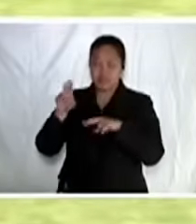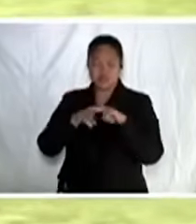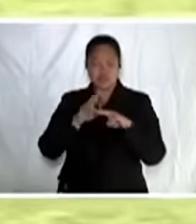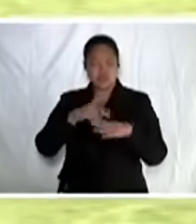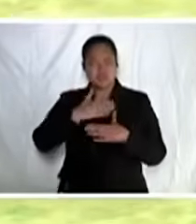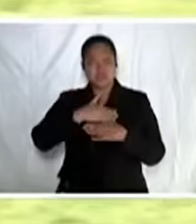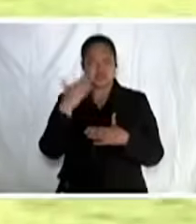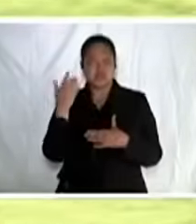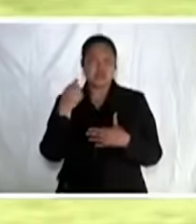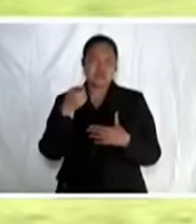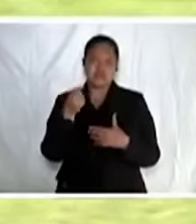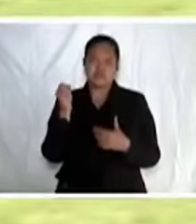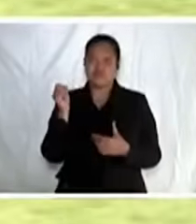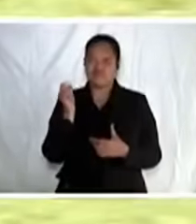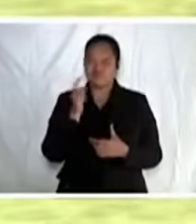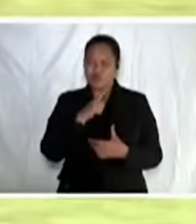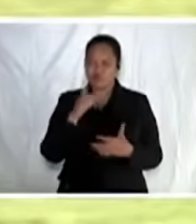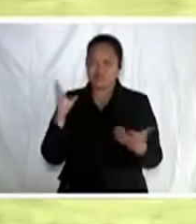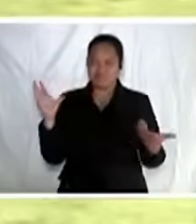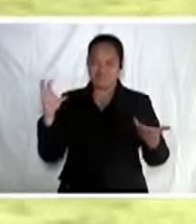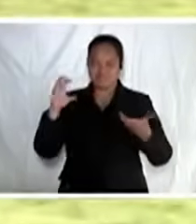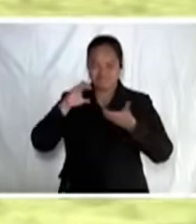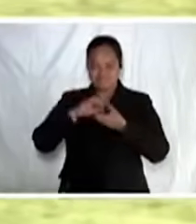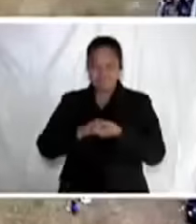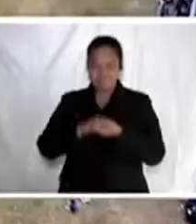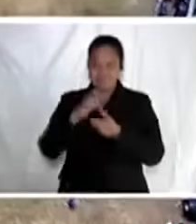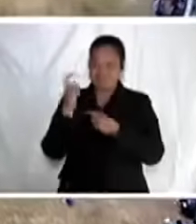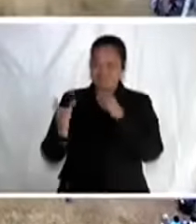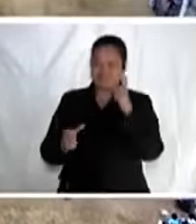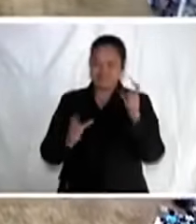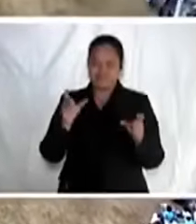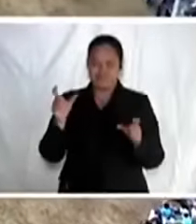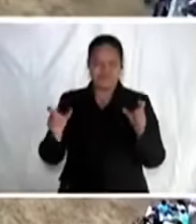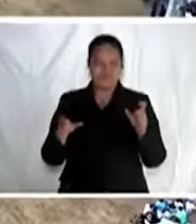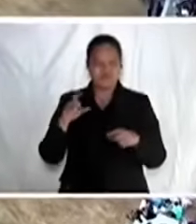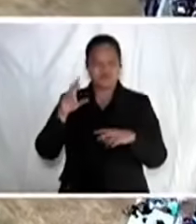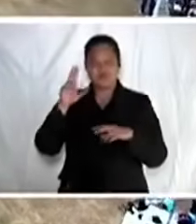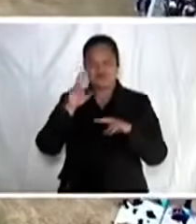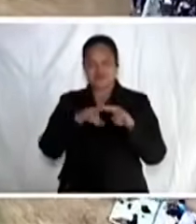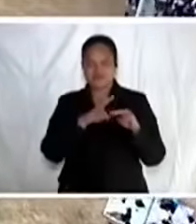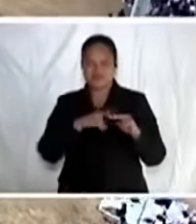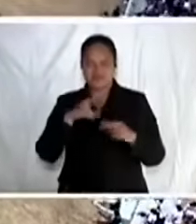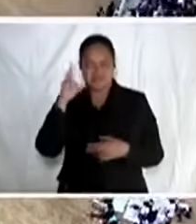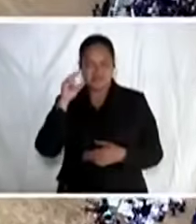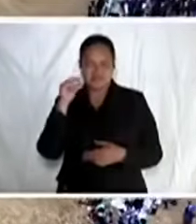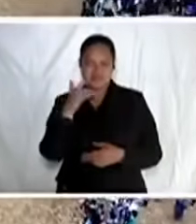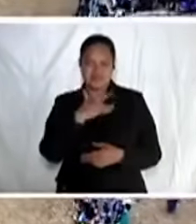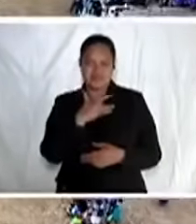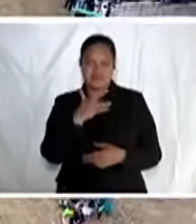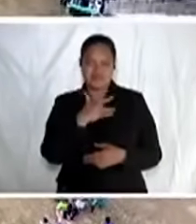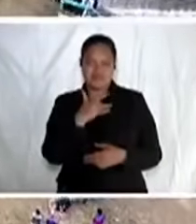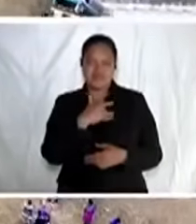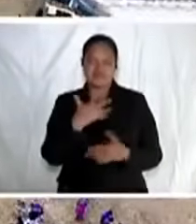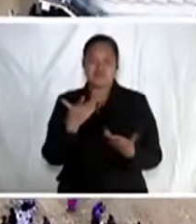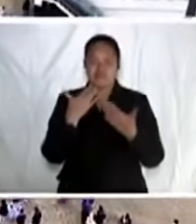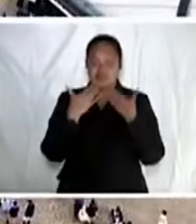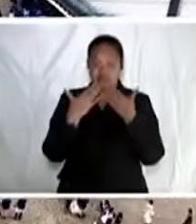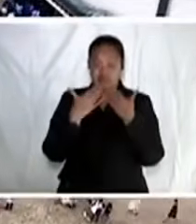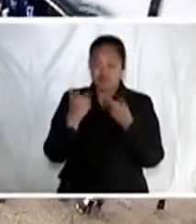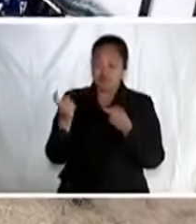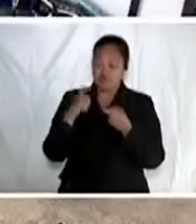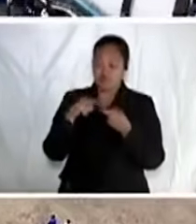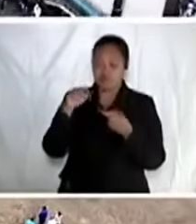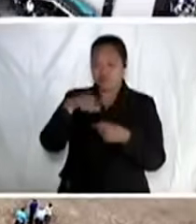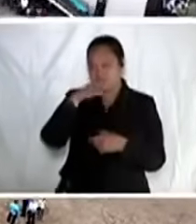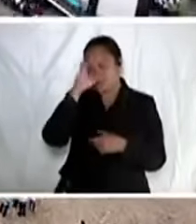more than just a date, it's a spirit that lives in every Fijian heart. And thank you for joining us live here at Albert Park and